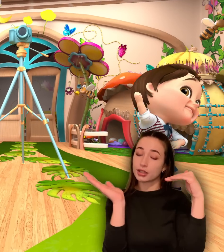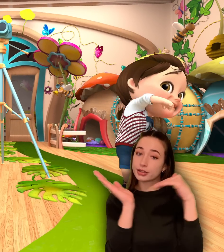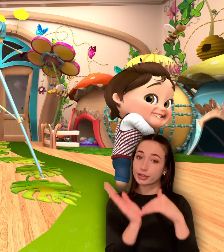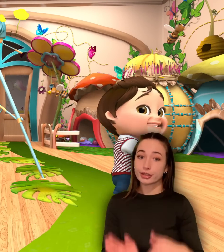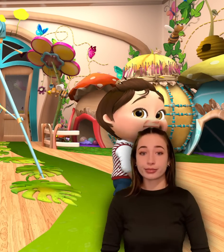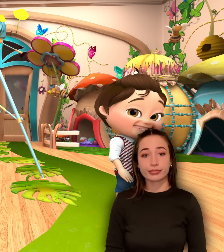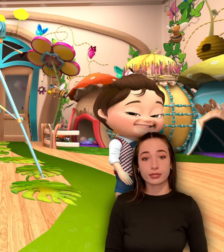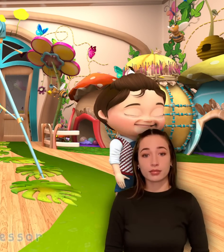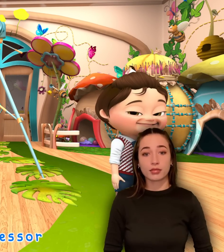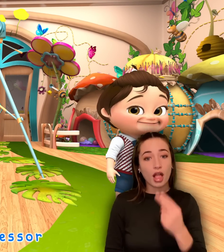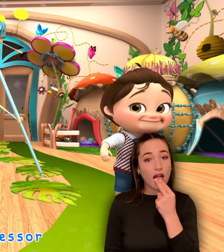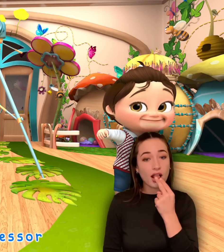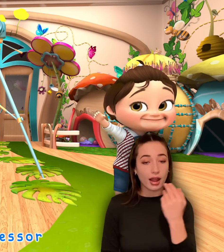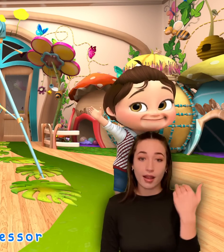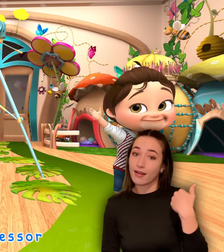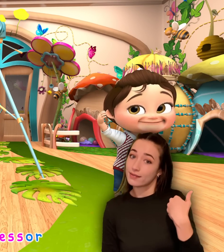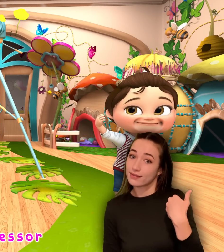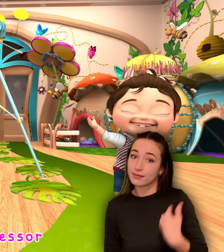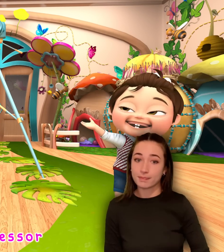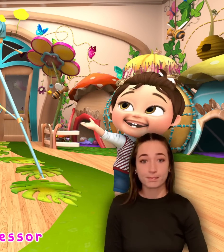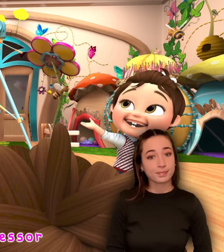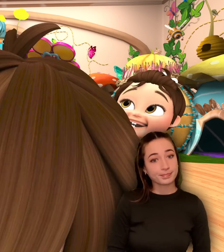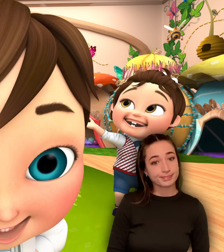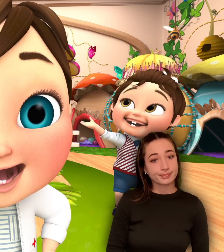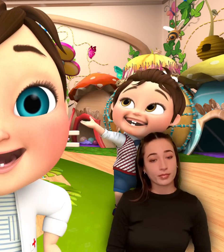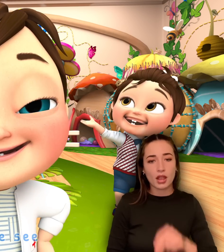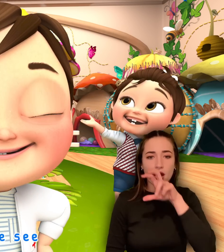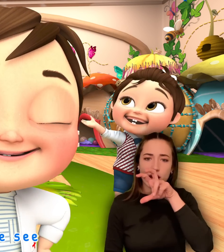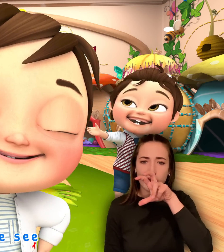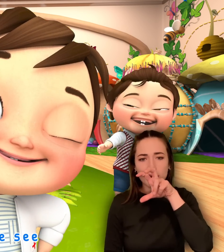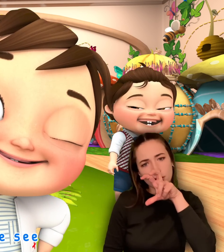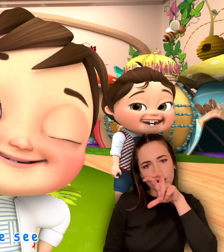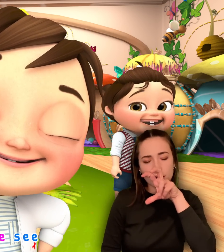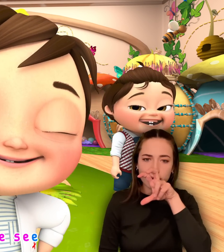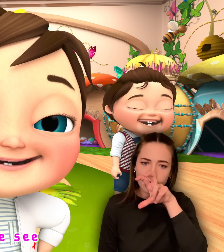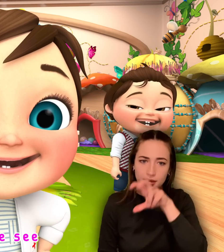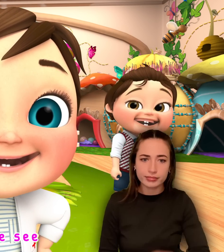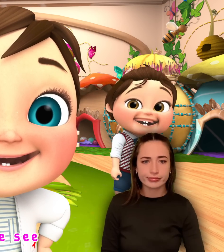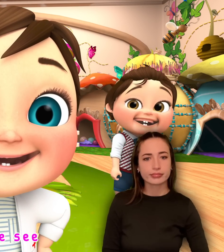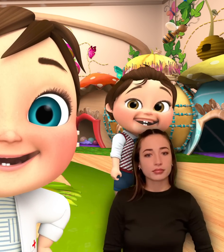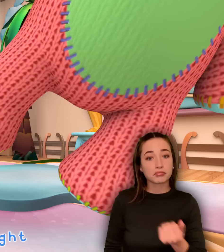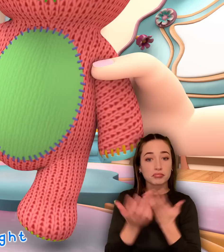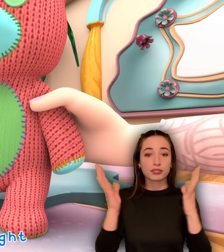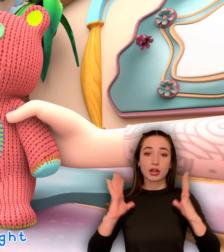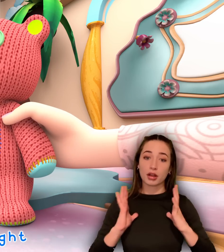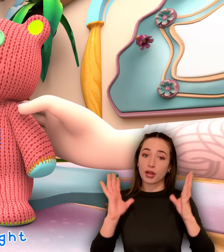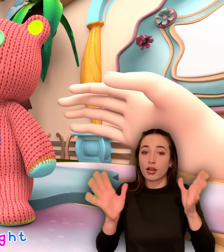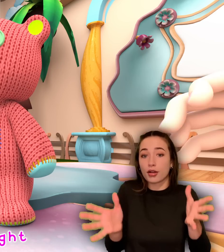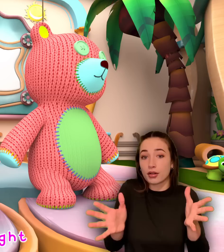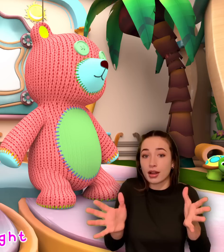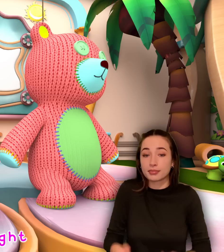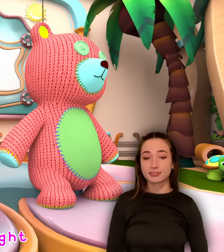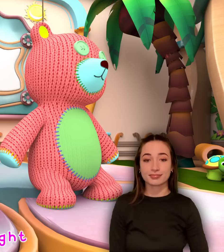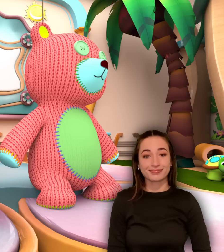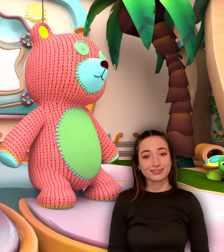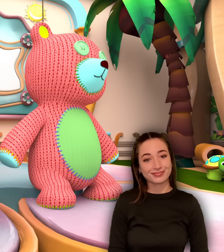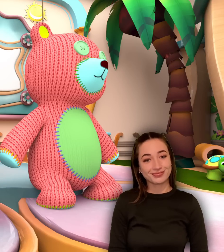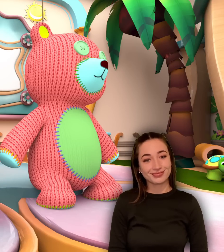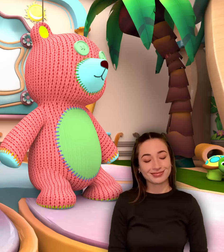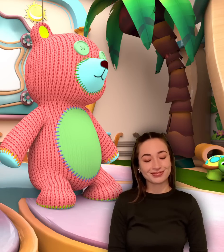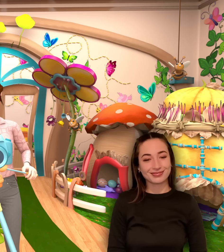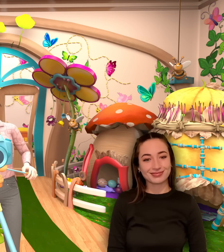I'm a doctor with a tongue depressor. Wide, wide, let me see. Everything's alright.